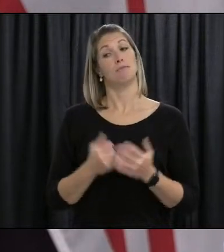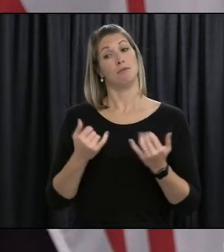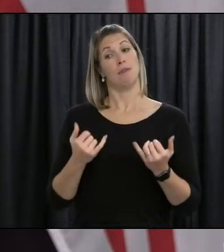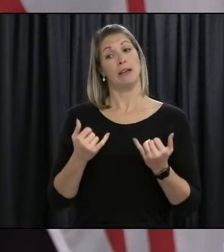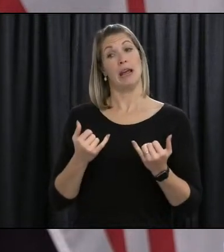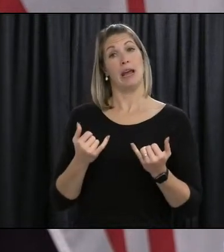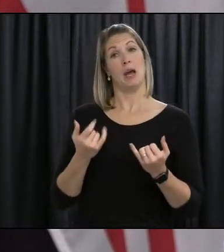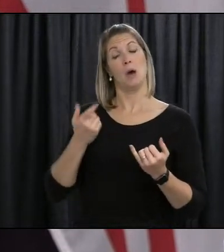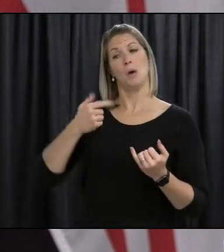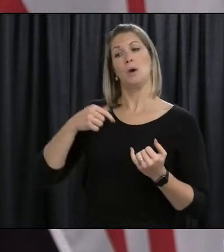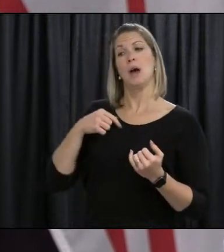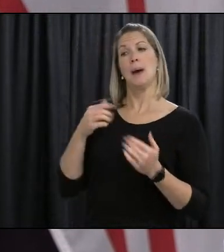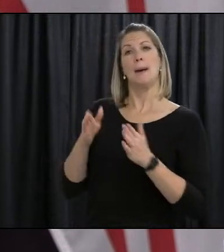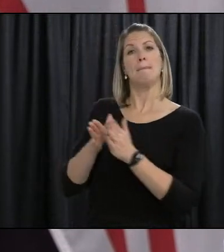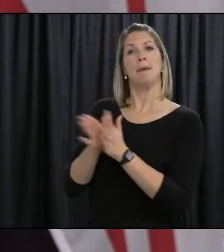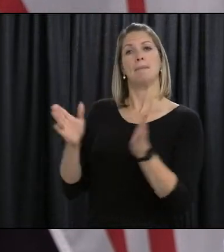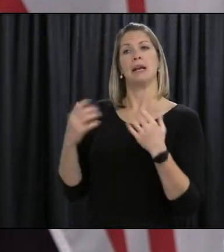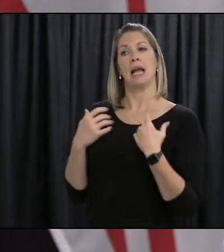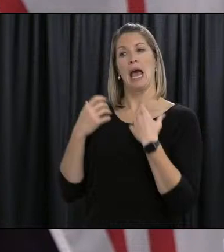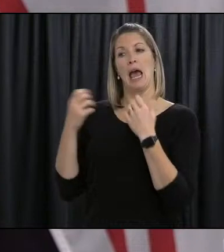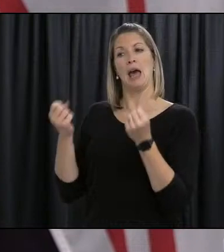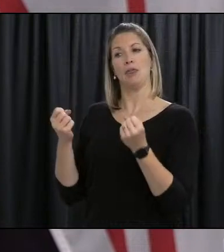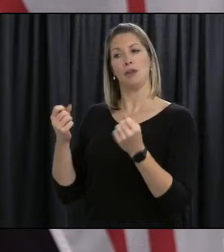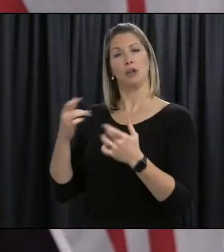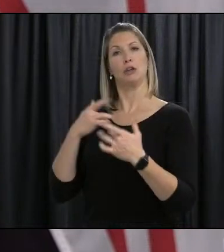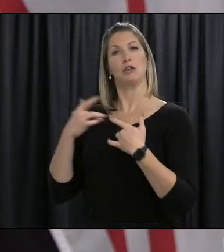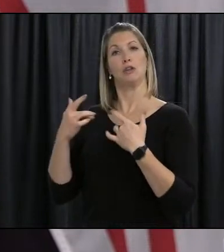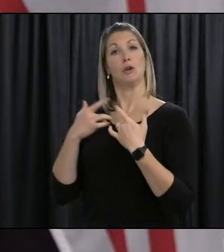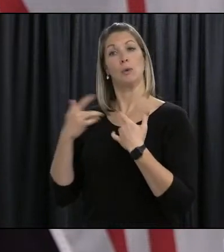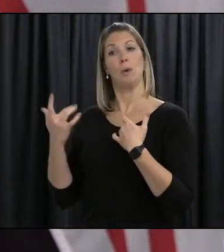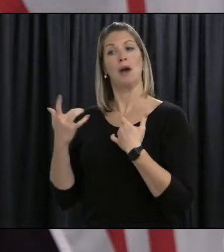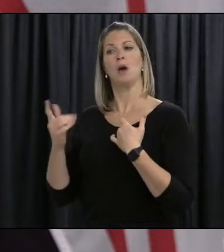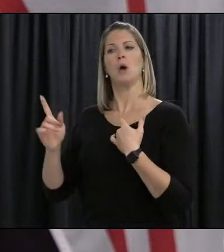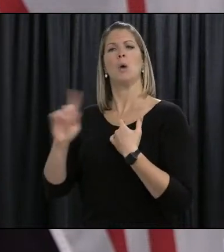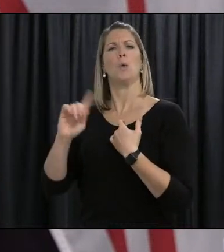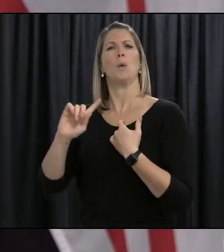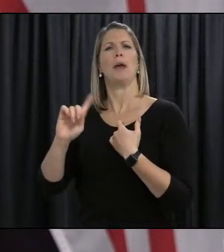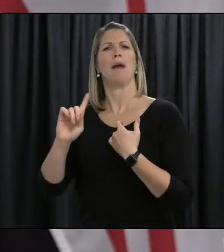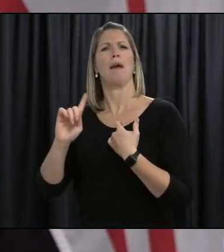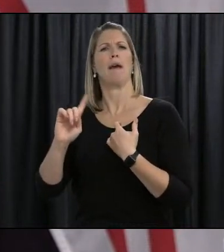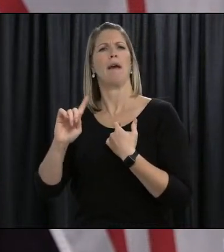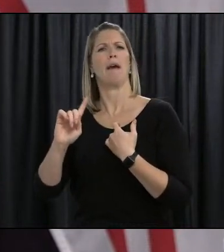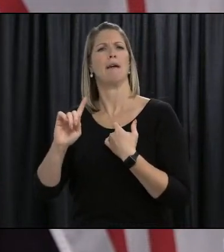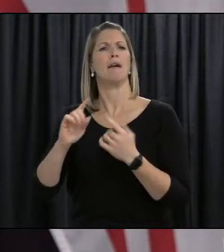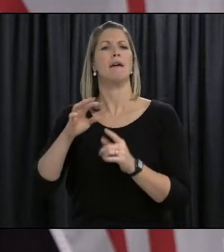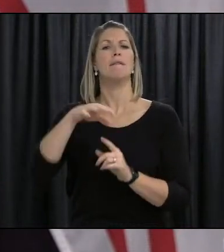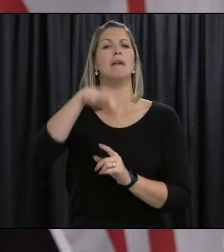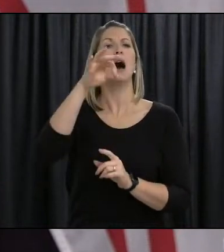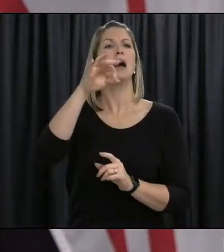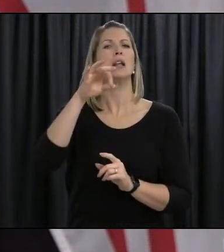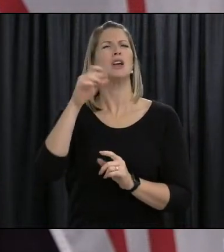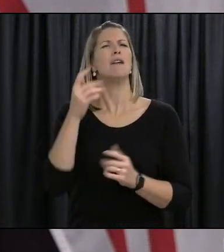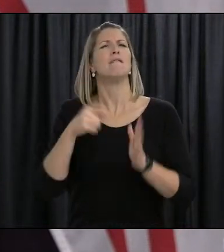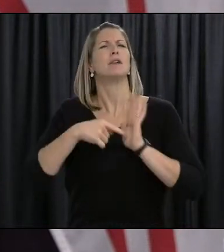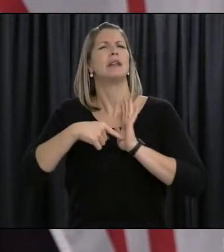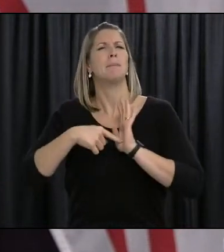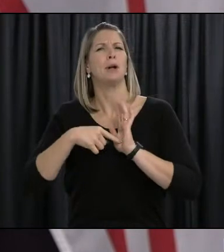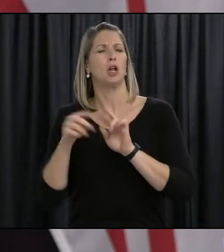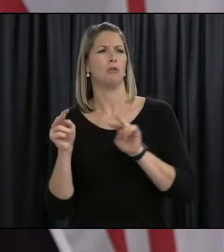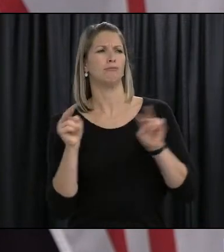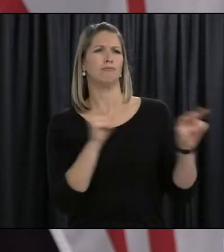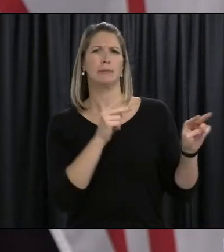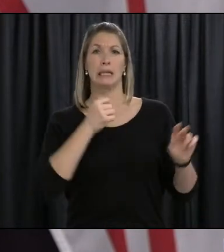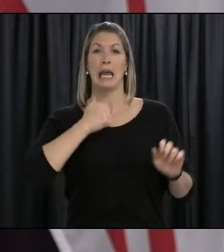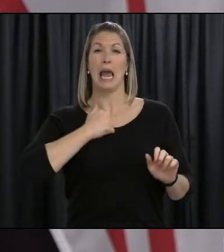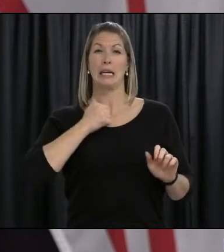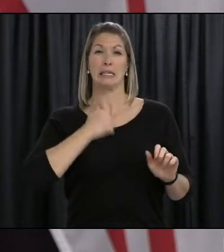health perspective are those of the context in which we live. So if you look across Canada, yesterday